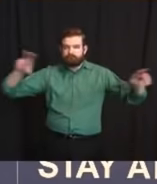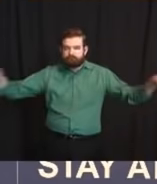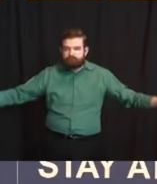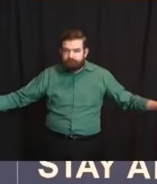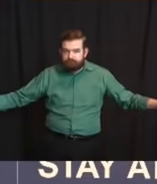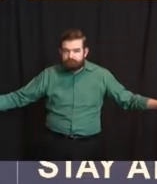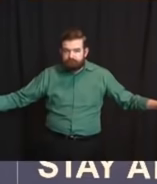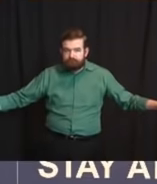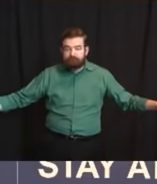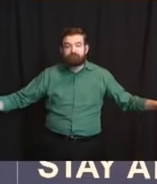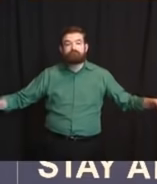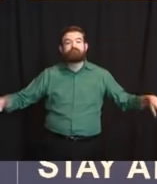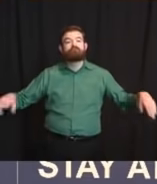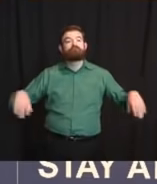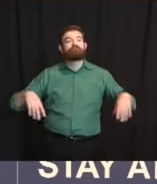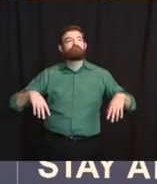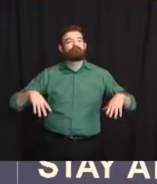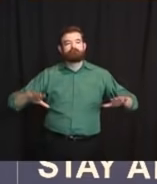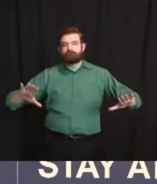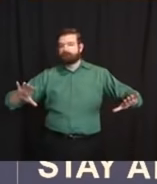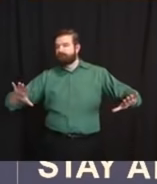barriers, masking when possible.